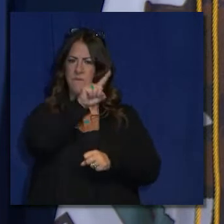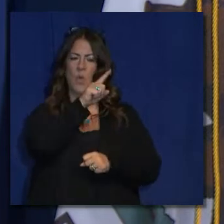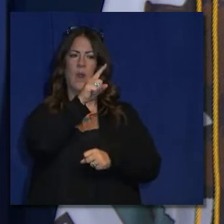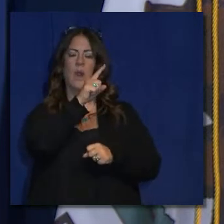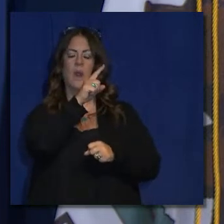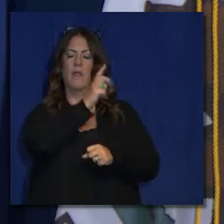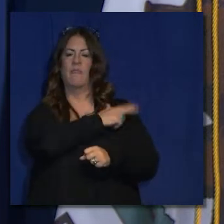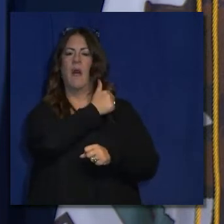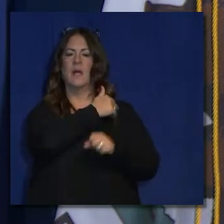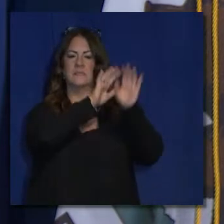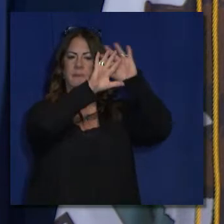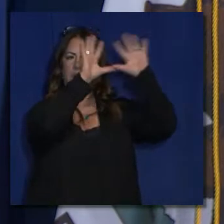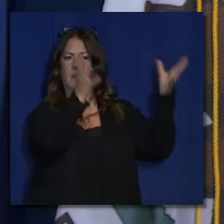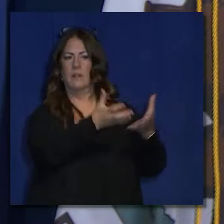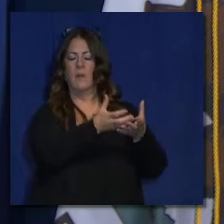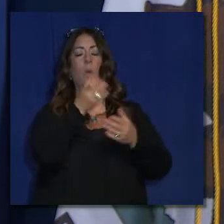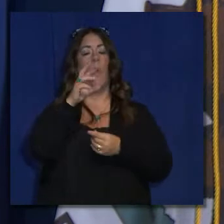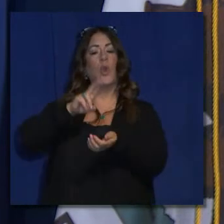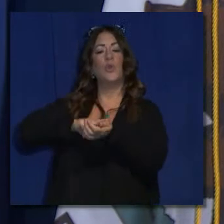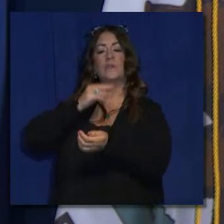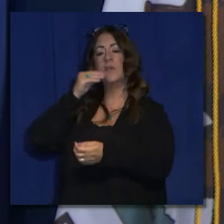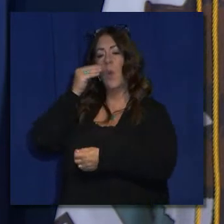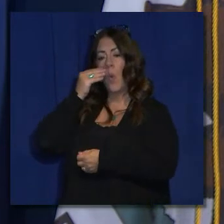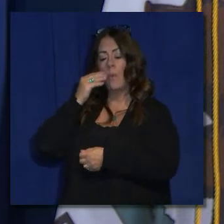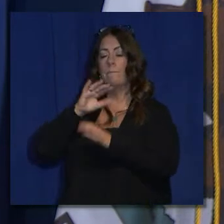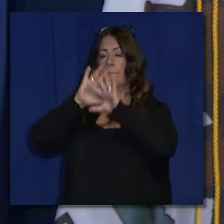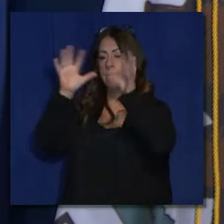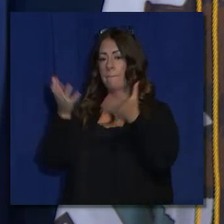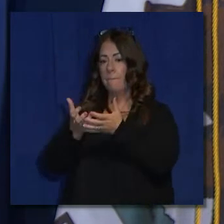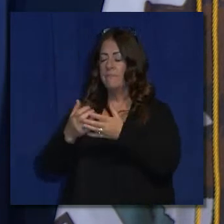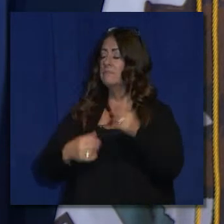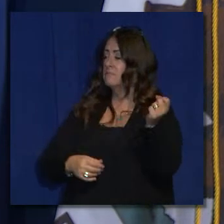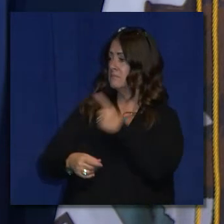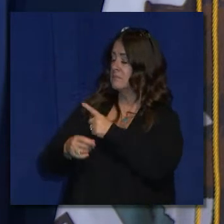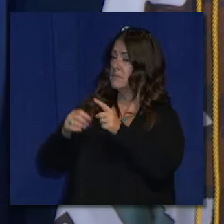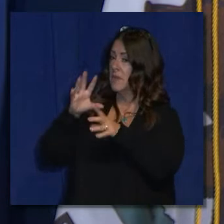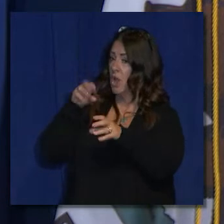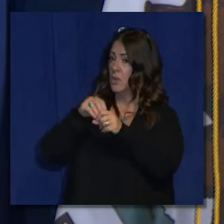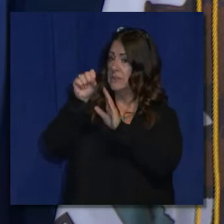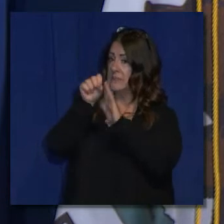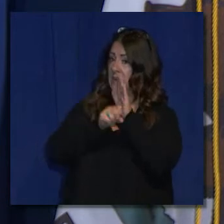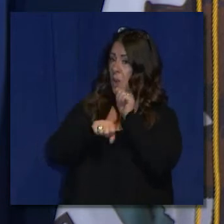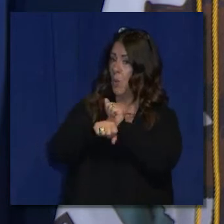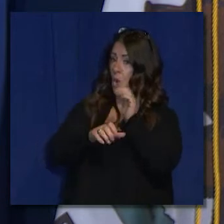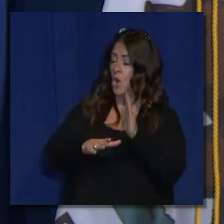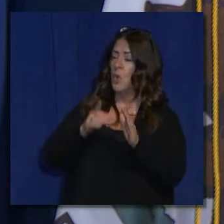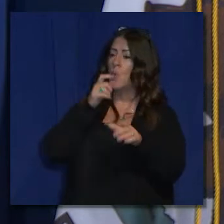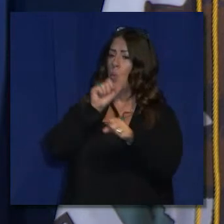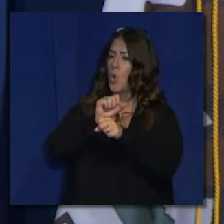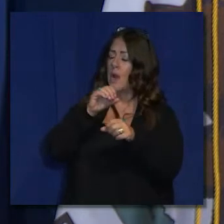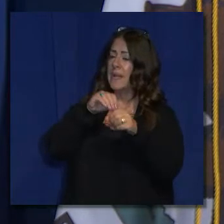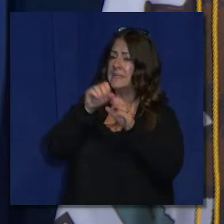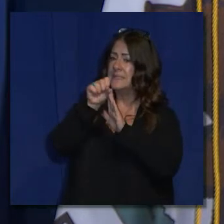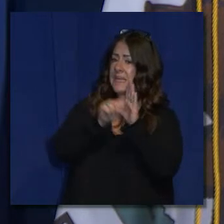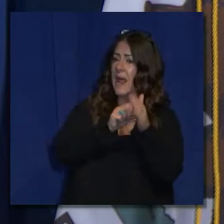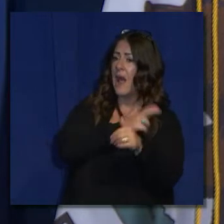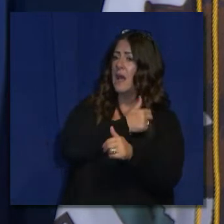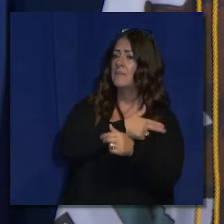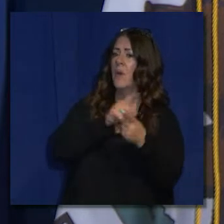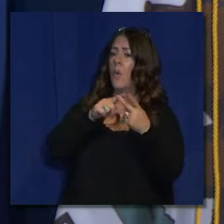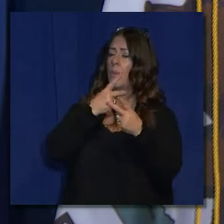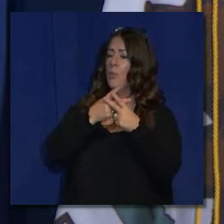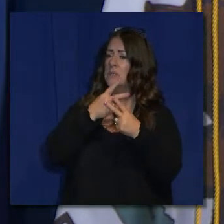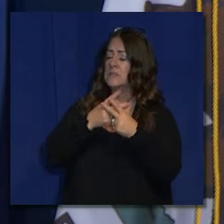system or nursing home. Does that include any state workers, for instance, people working in prisons or state hospitals? We